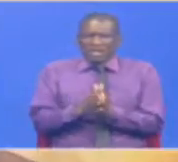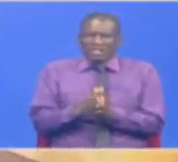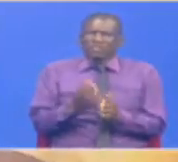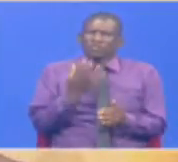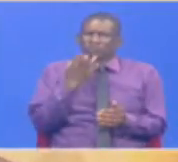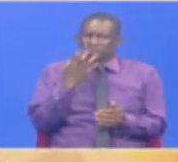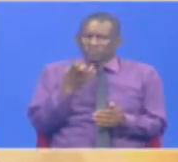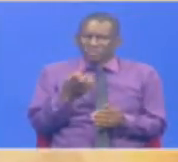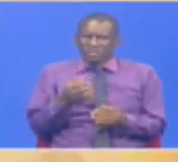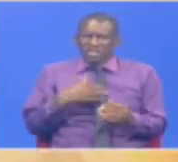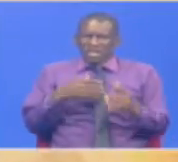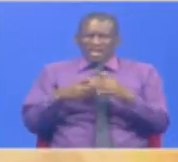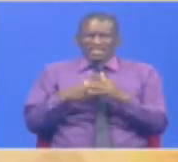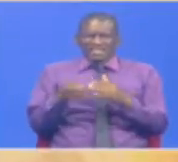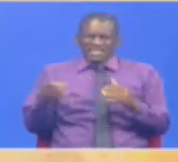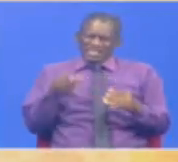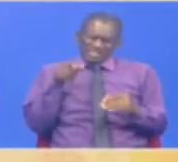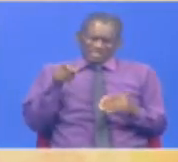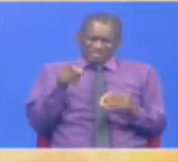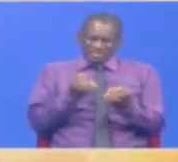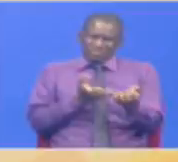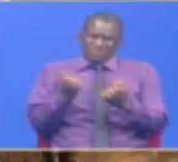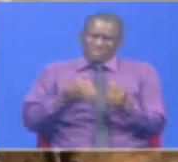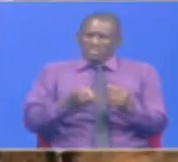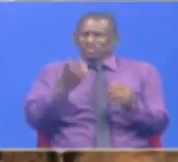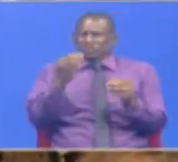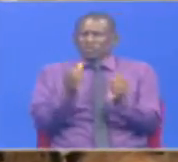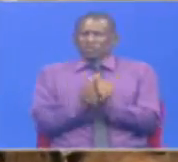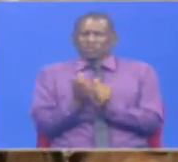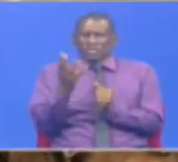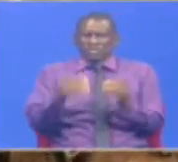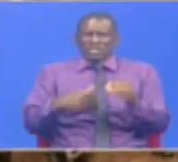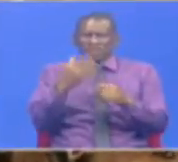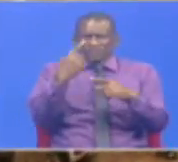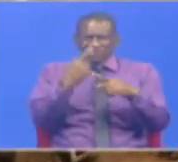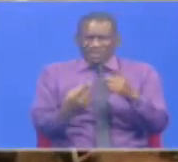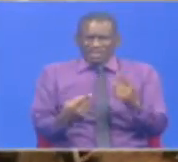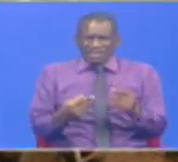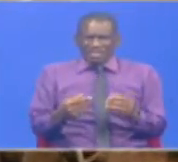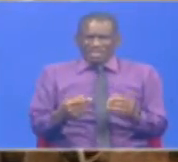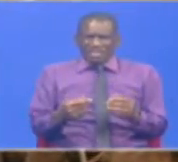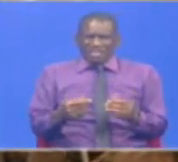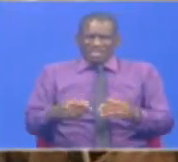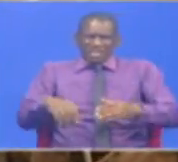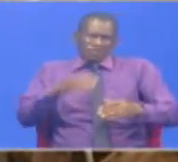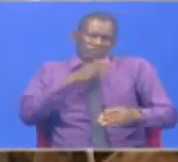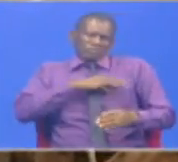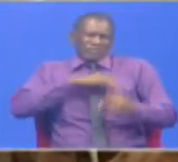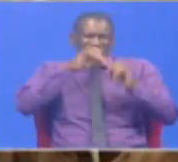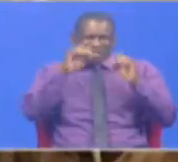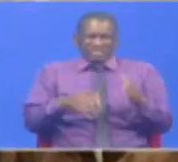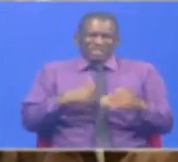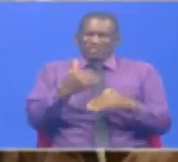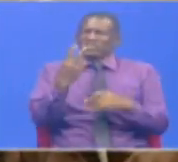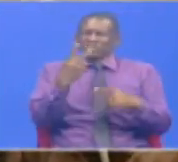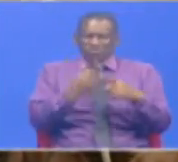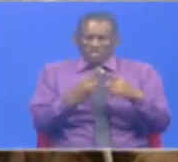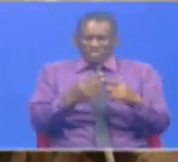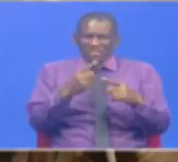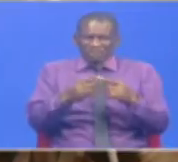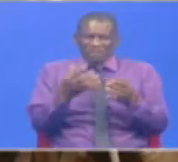I started back in 2014. After 1 year, I'm not getting anything. After 2 years, but